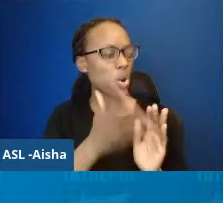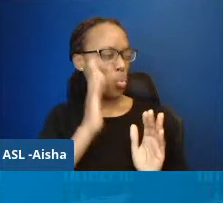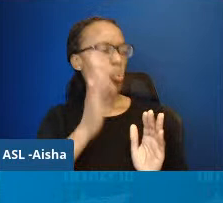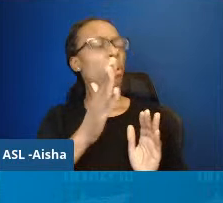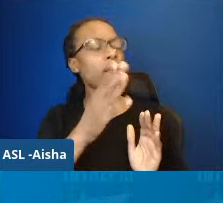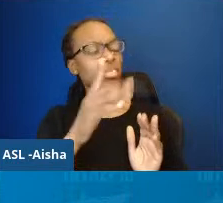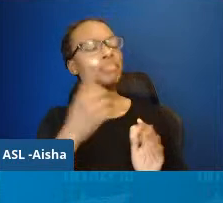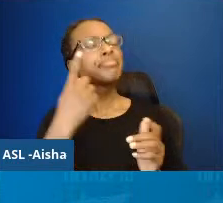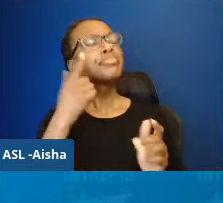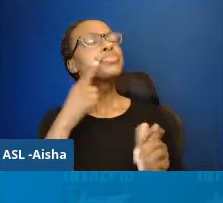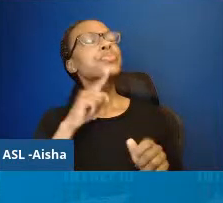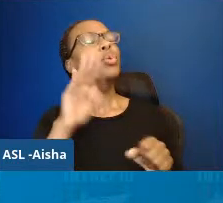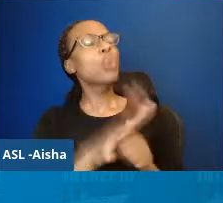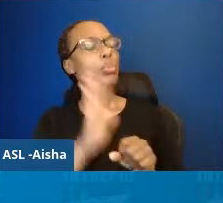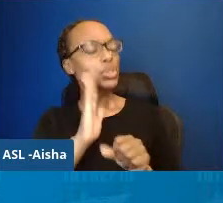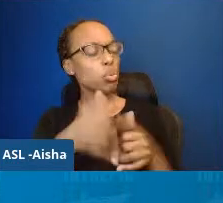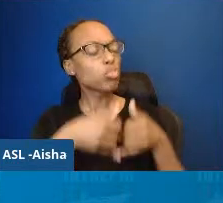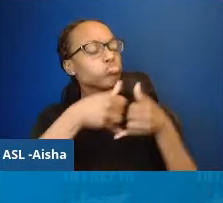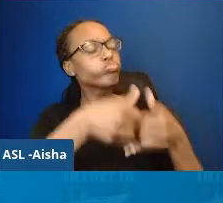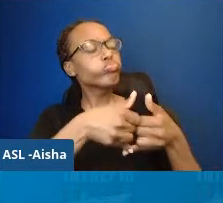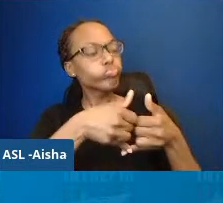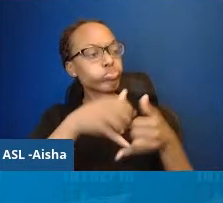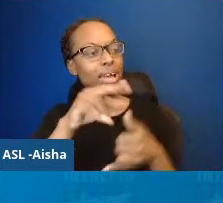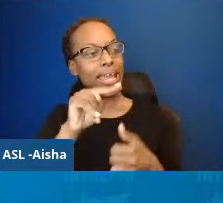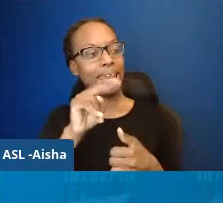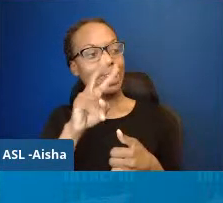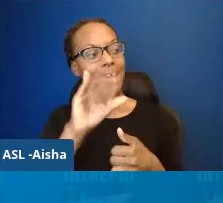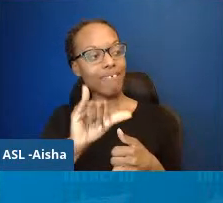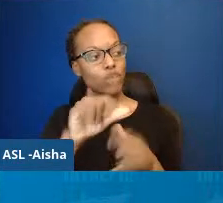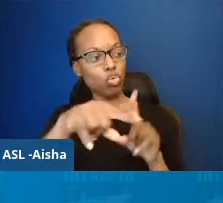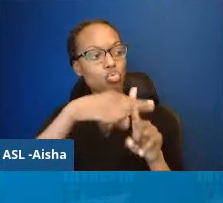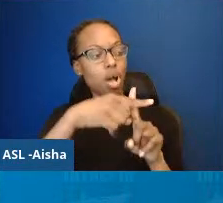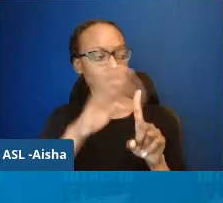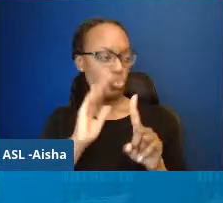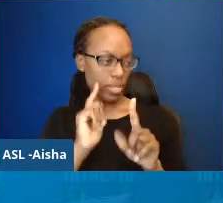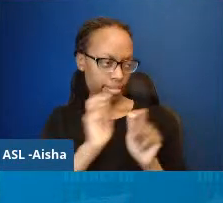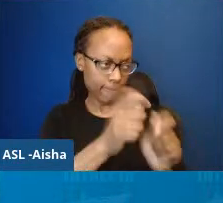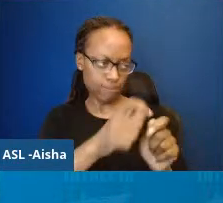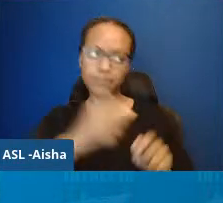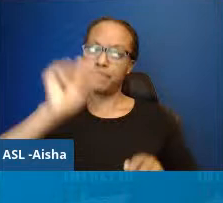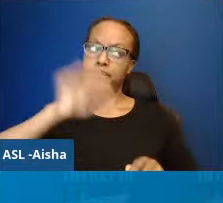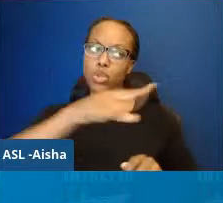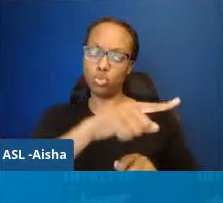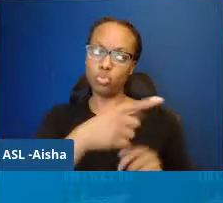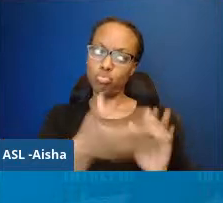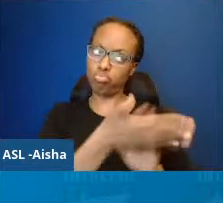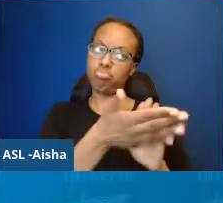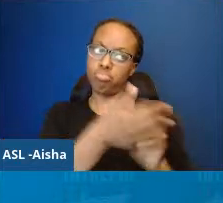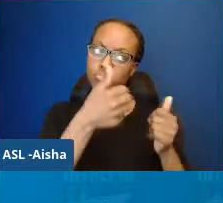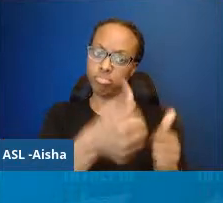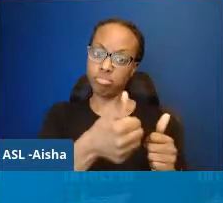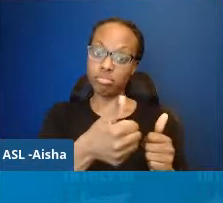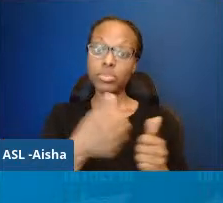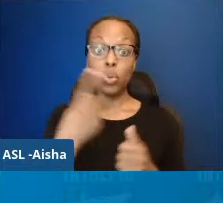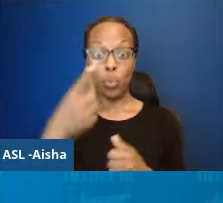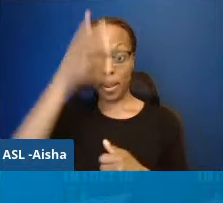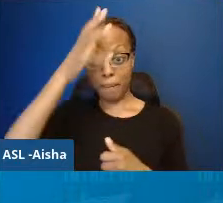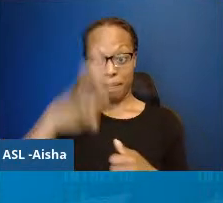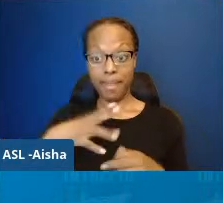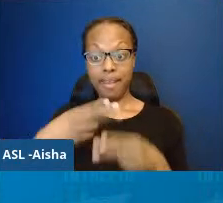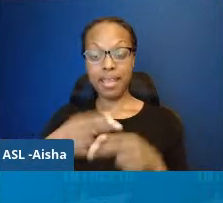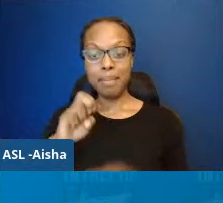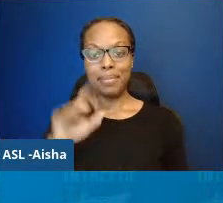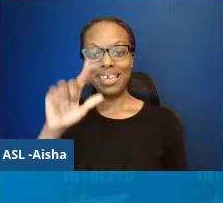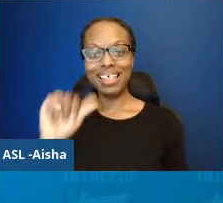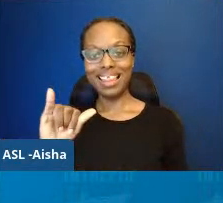gentleman on the right, in the right photo over here. His name was Eli Benjamin. And he actually wasn't getting